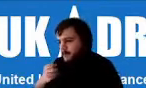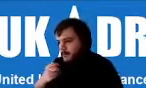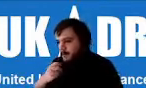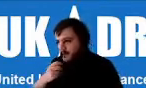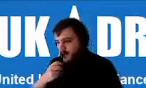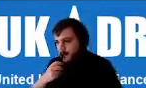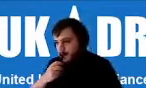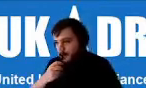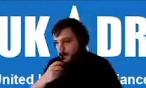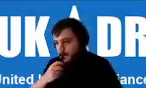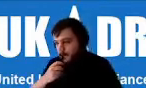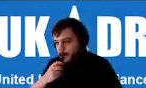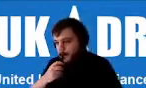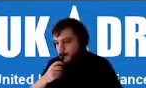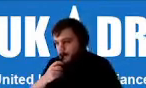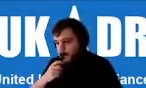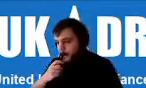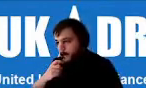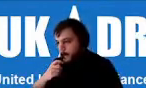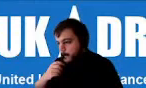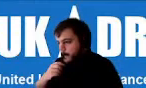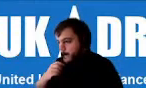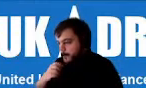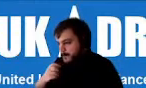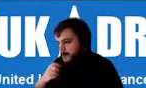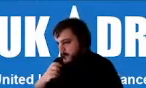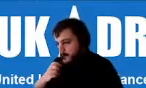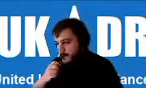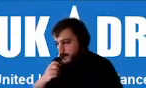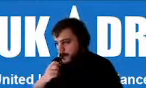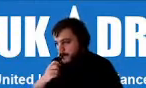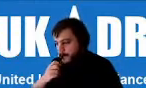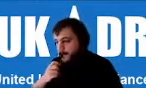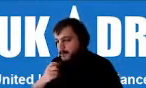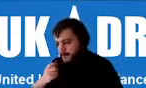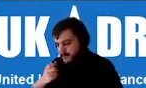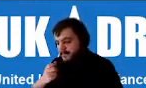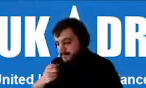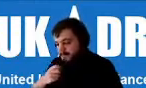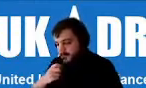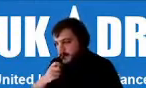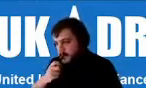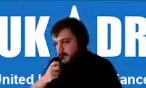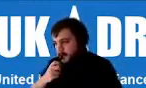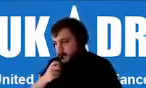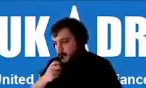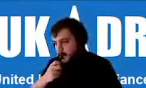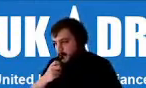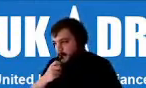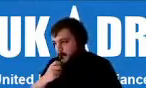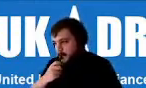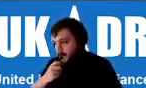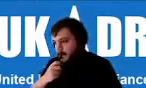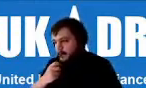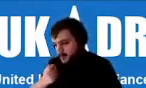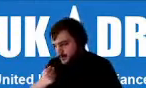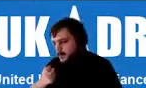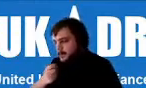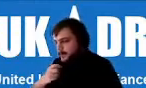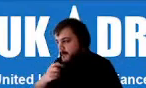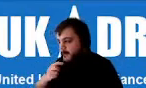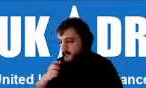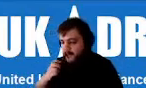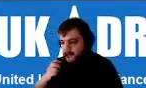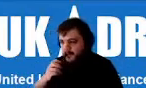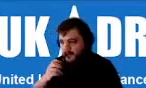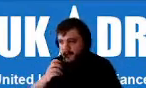unmitigated risk, you get huge returns in damage saved. The more you spend, the lower the returns